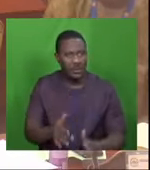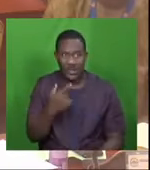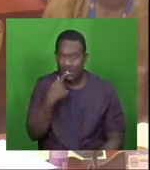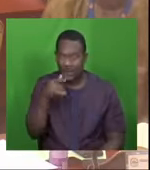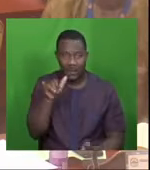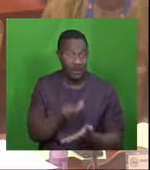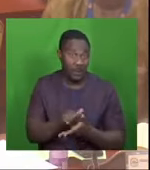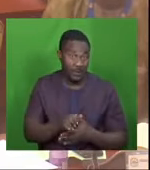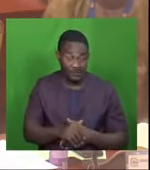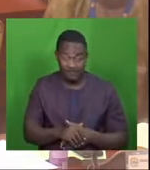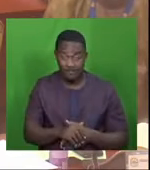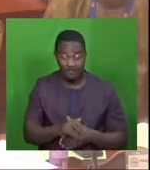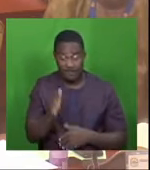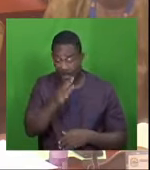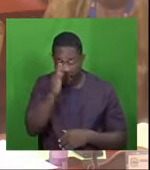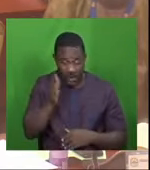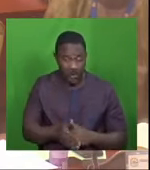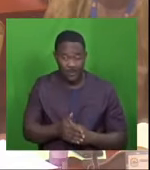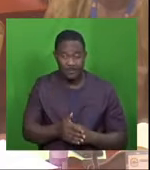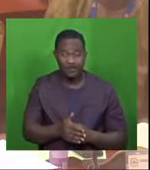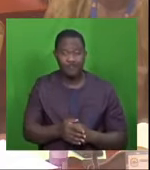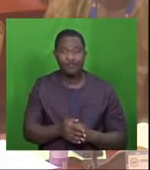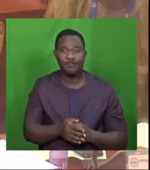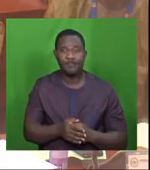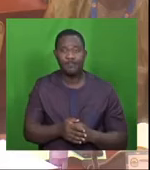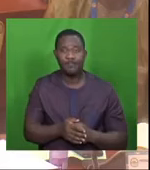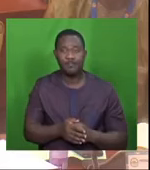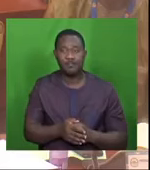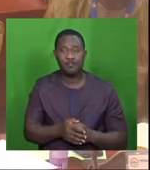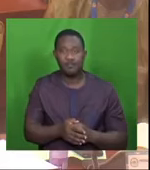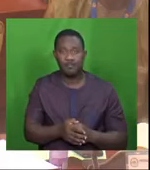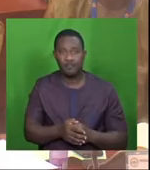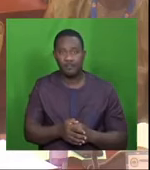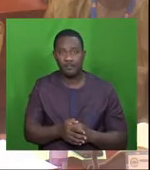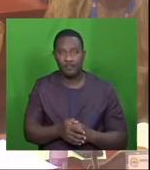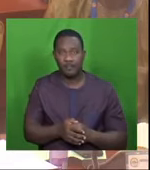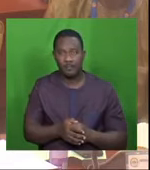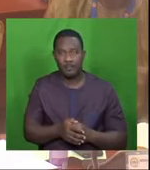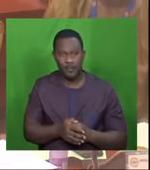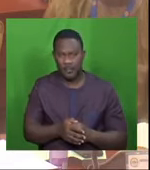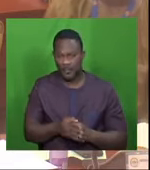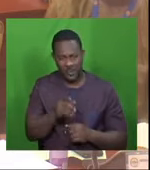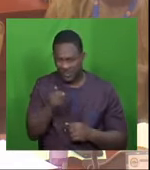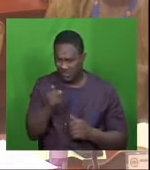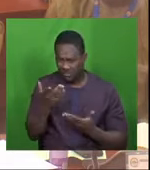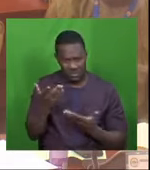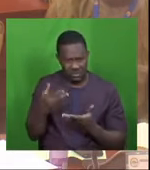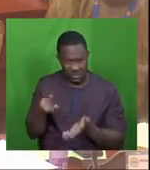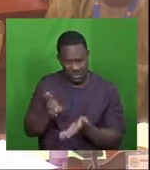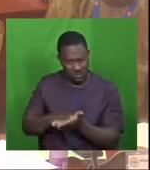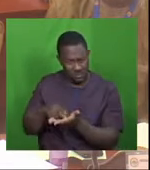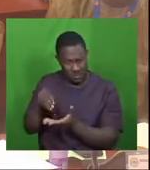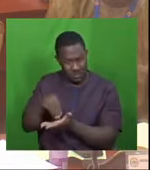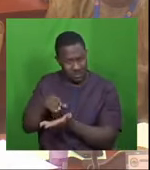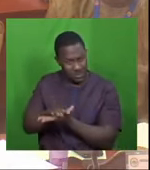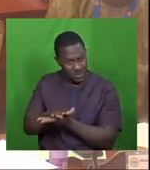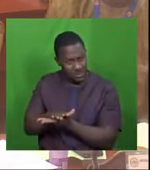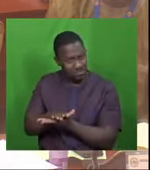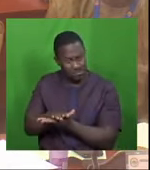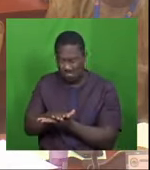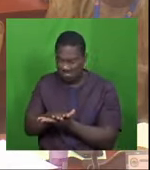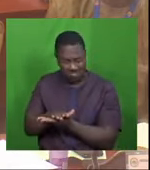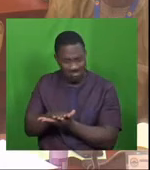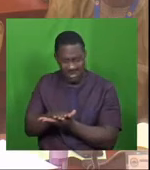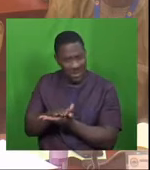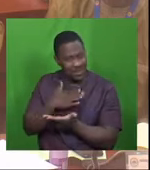Never on this floor that the minority leader made that proposal. So, for that to go into the record, it should be corrected. He never made